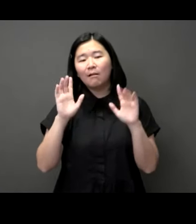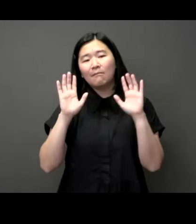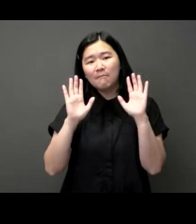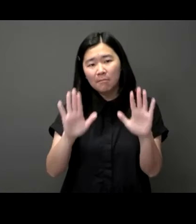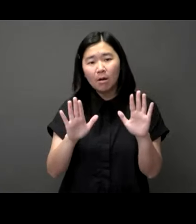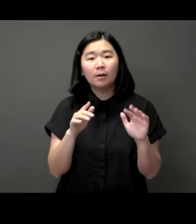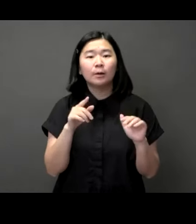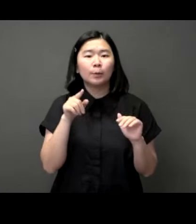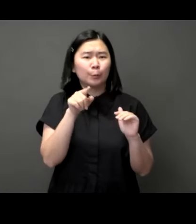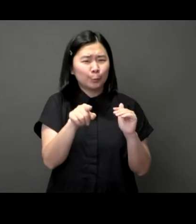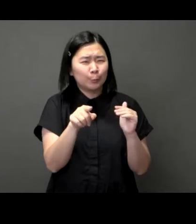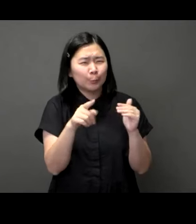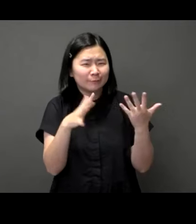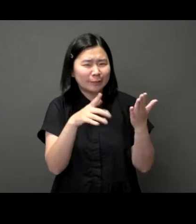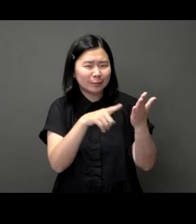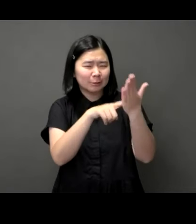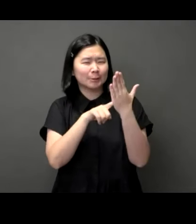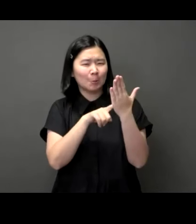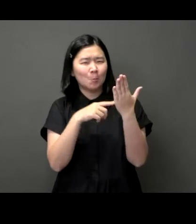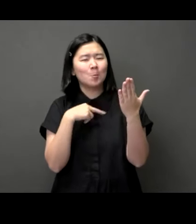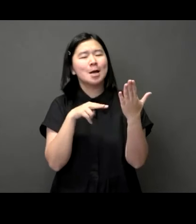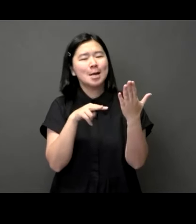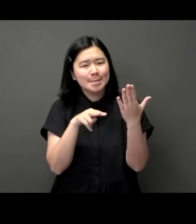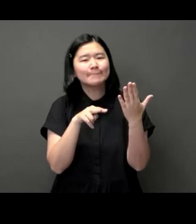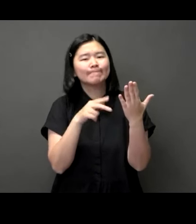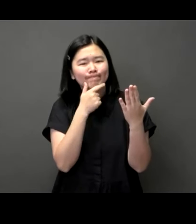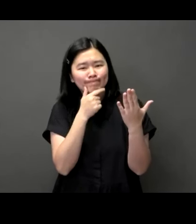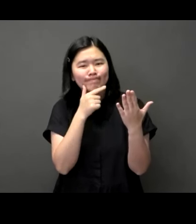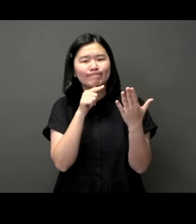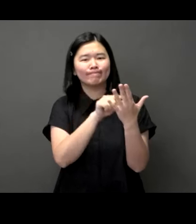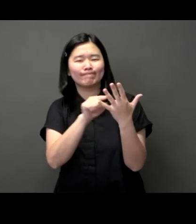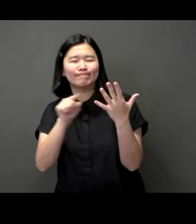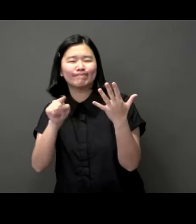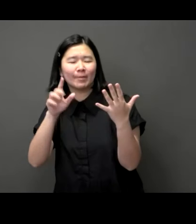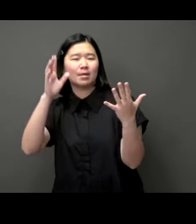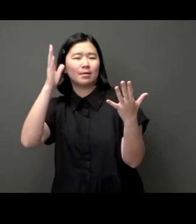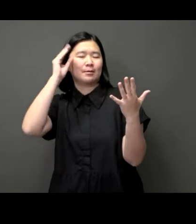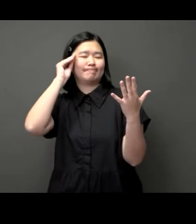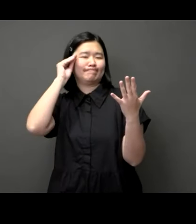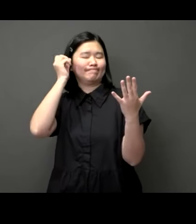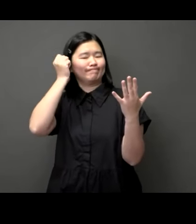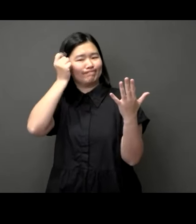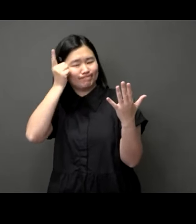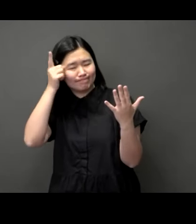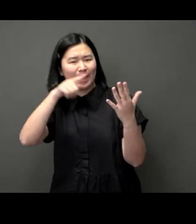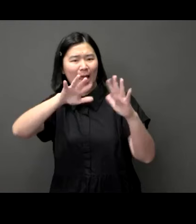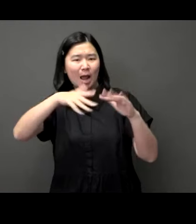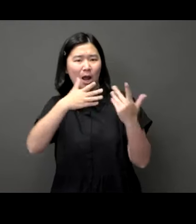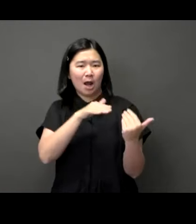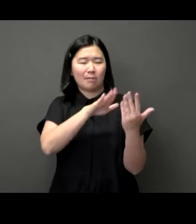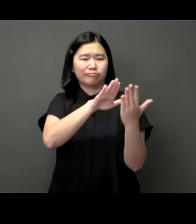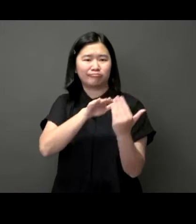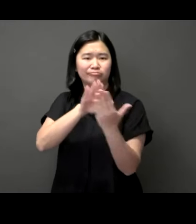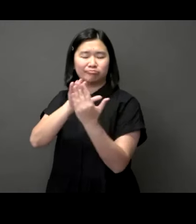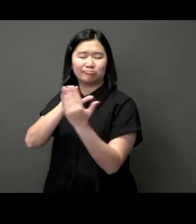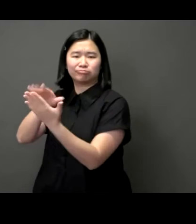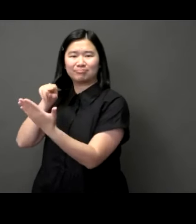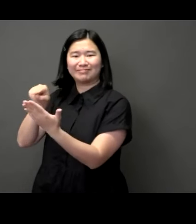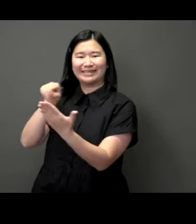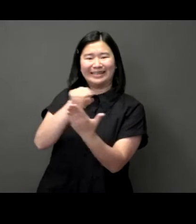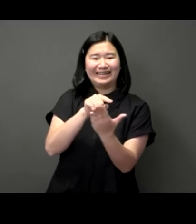elimination efforts. Please welcome Dr. Oriel Solar Ormozabal, Head of the Health Promotion